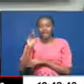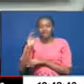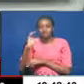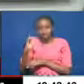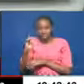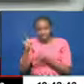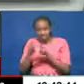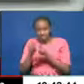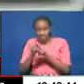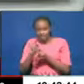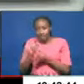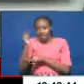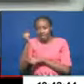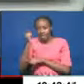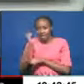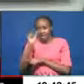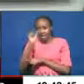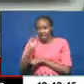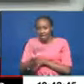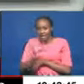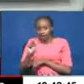Society targets to benefit about